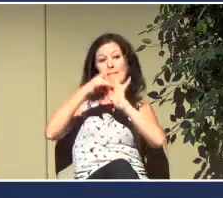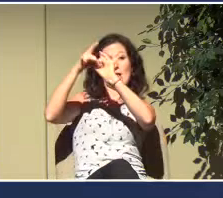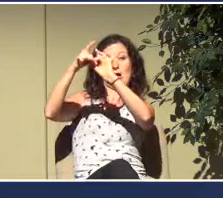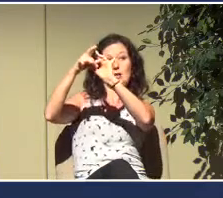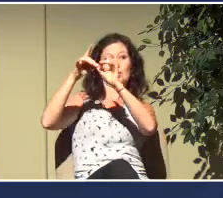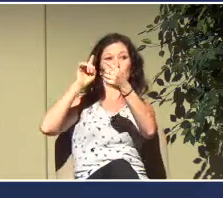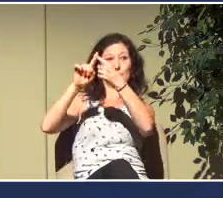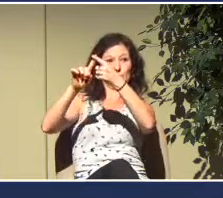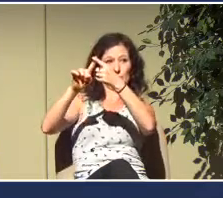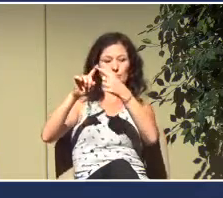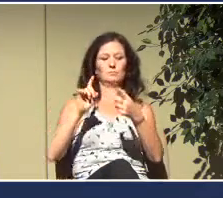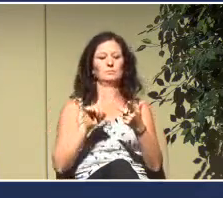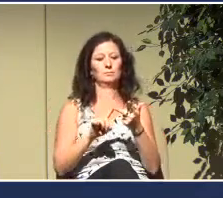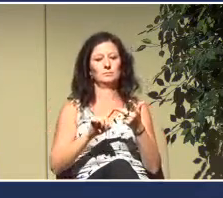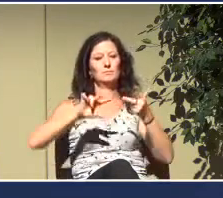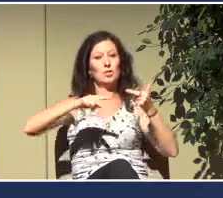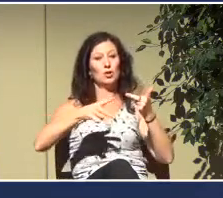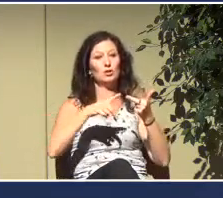Third,